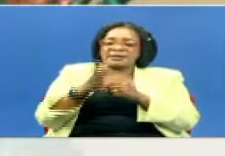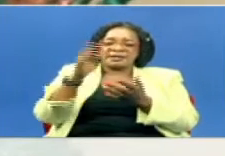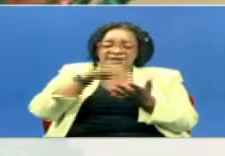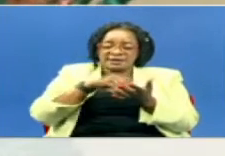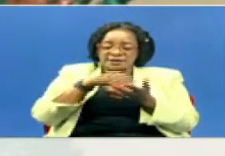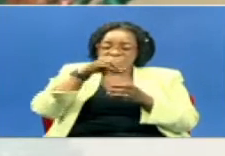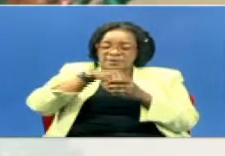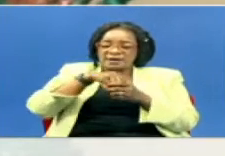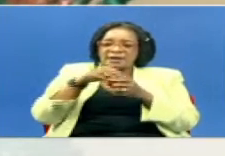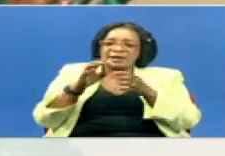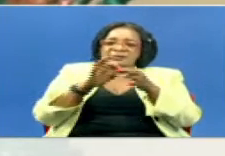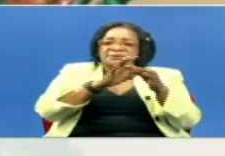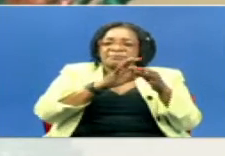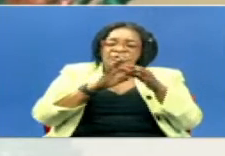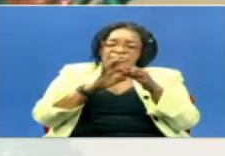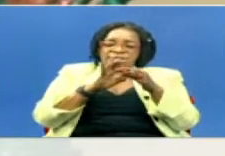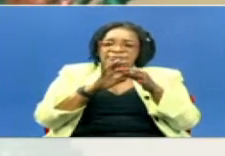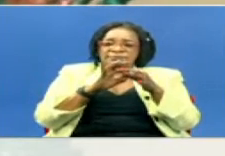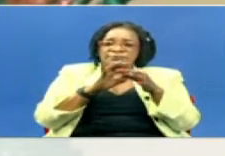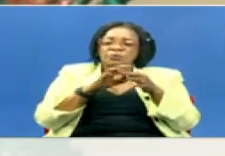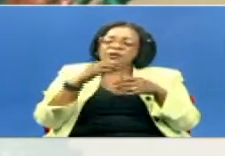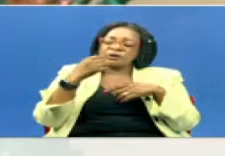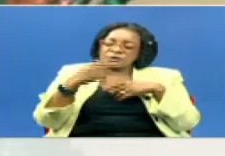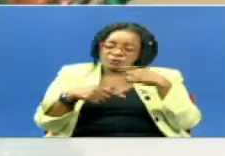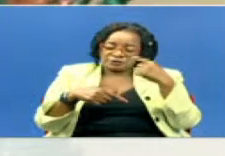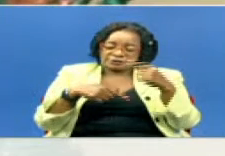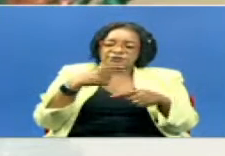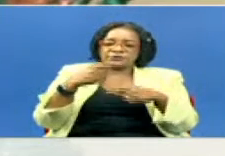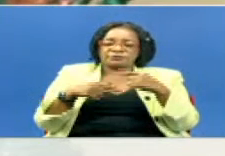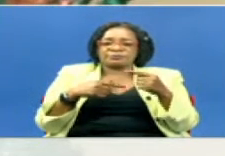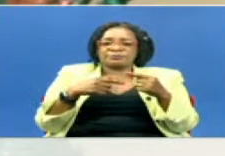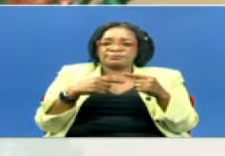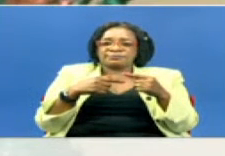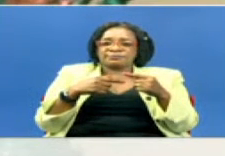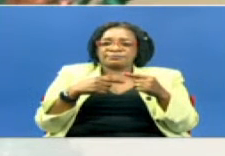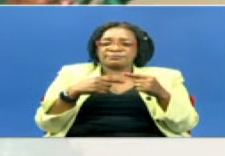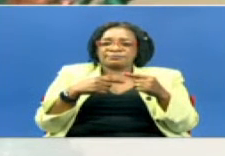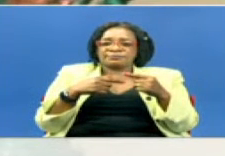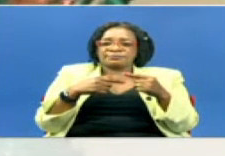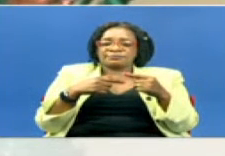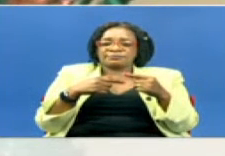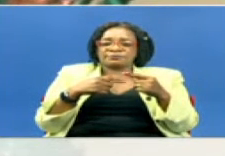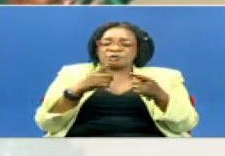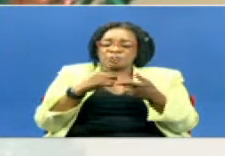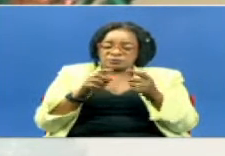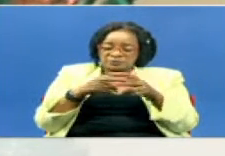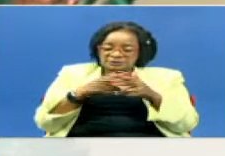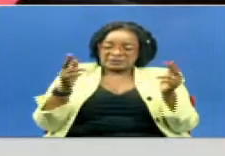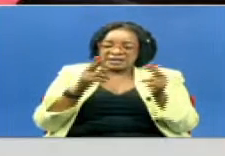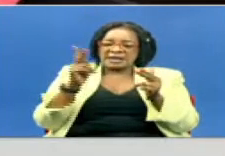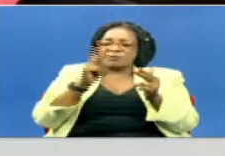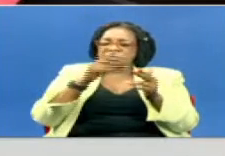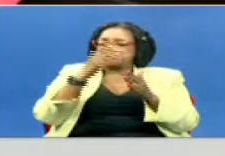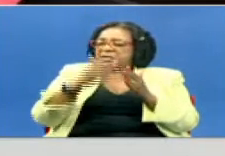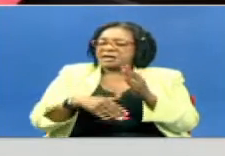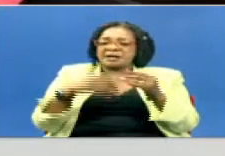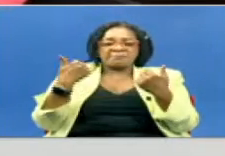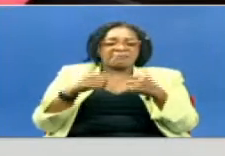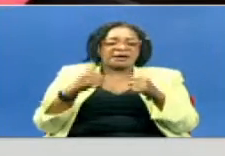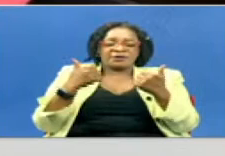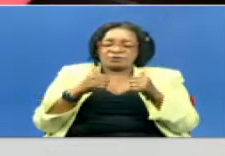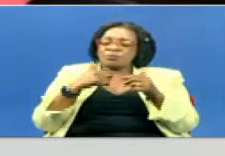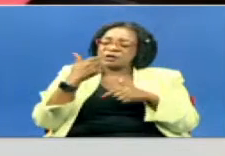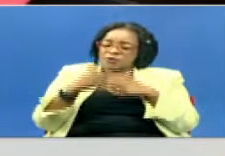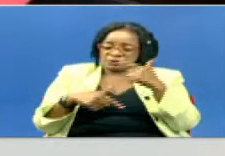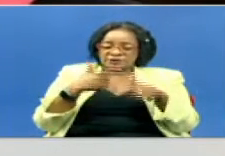Azimio la Umoja, One Kenya, we'll continue with the consultations. What we started in Kamukunji was not an end in itself. We will